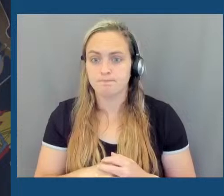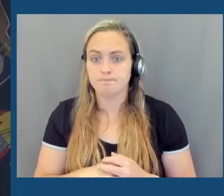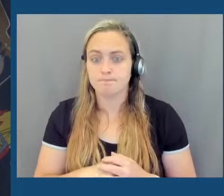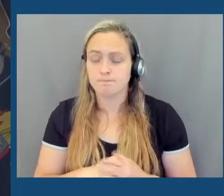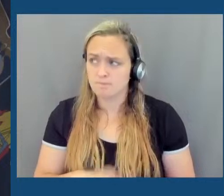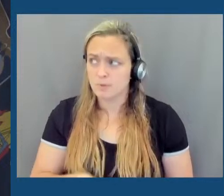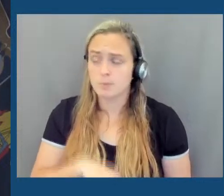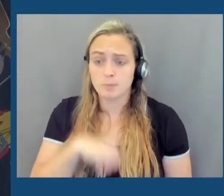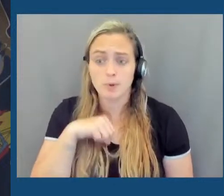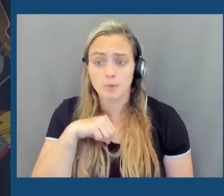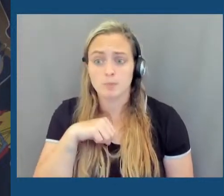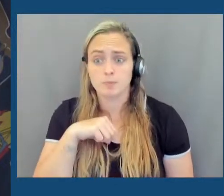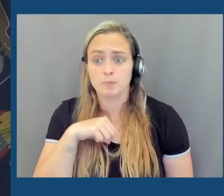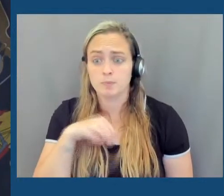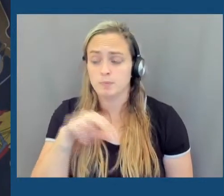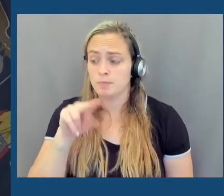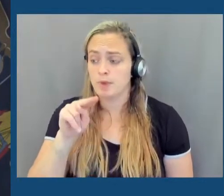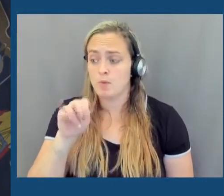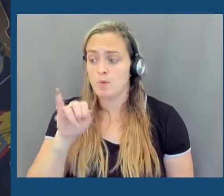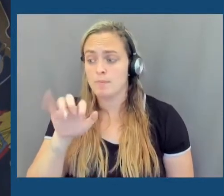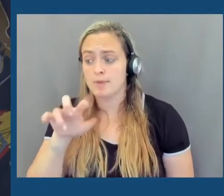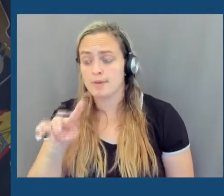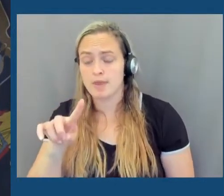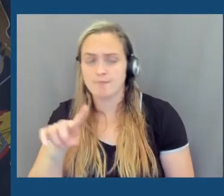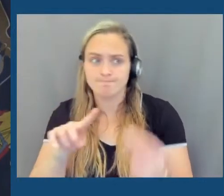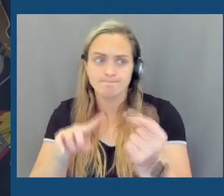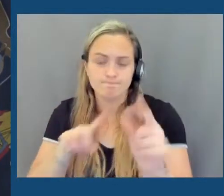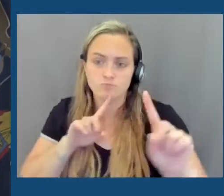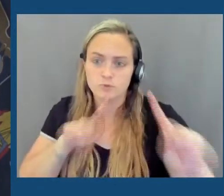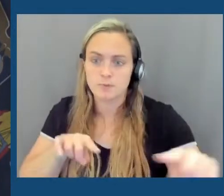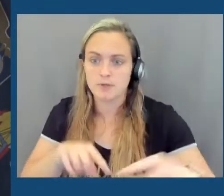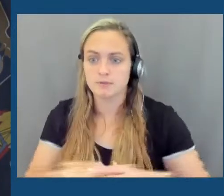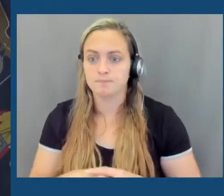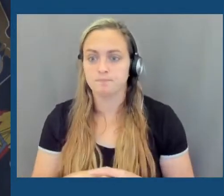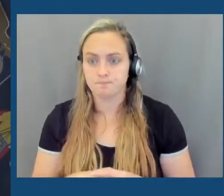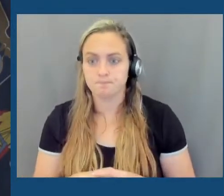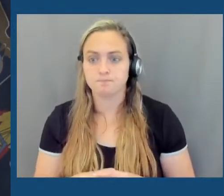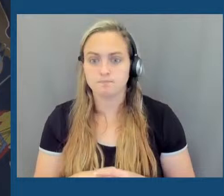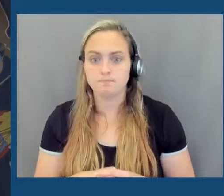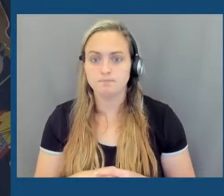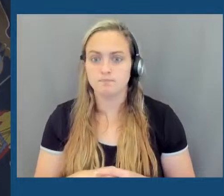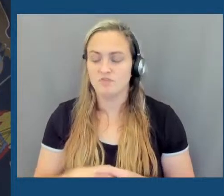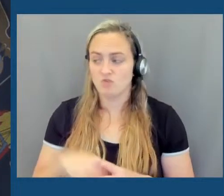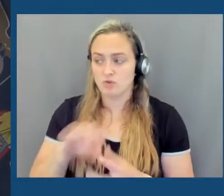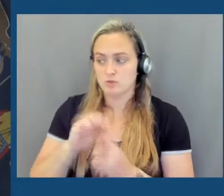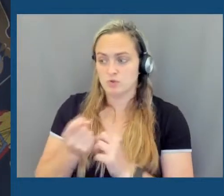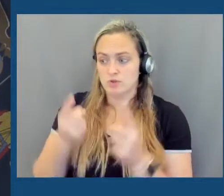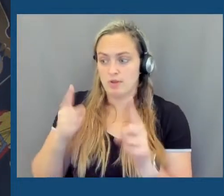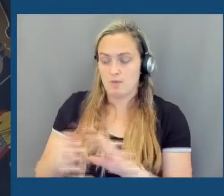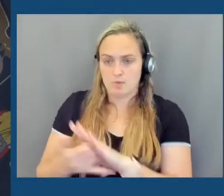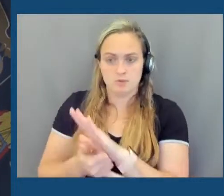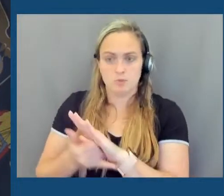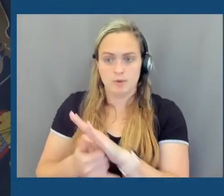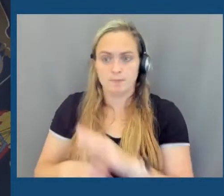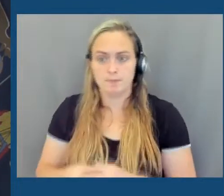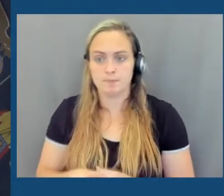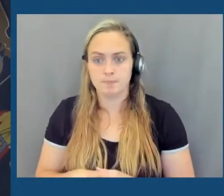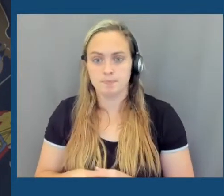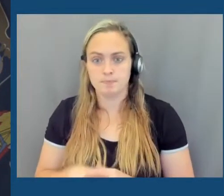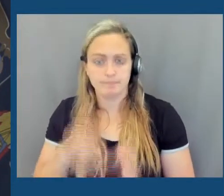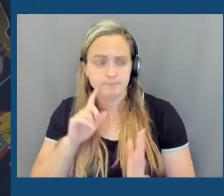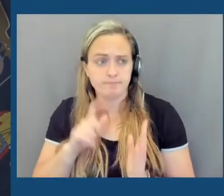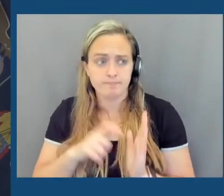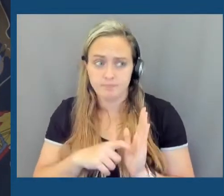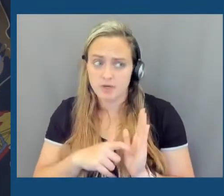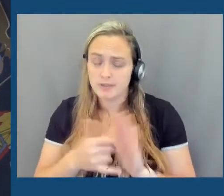I am of the NYPD's rapid and effective response to the incident on the subway. I recognize that